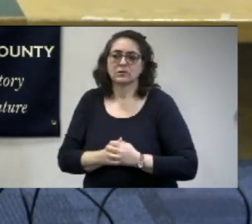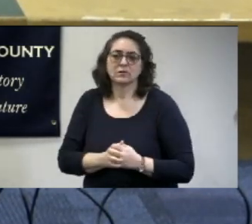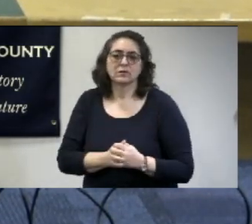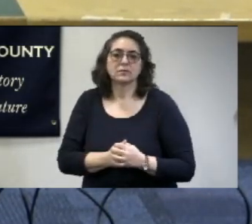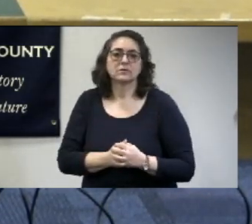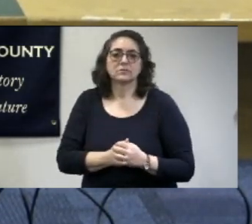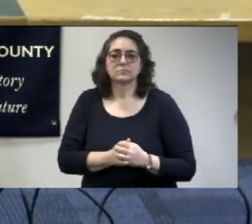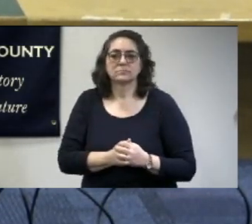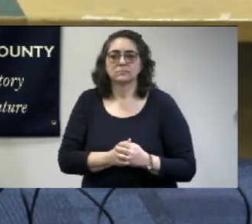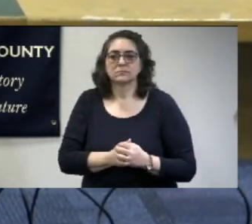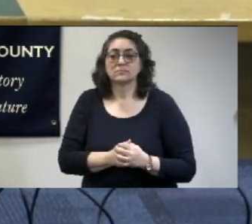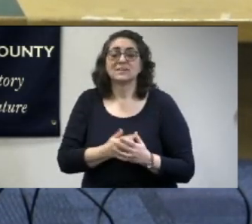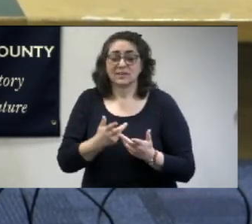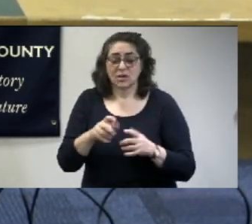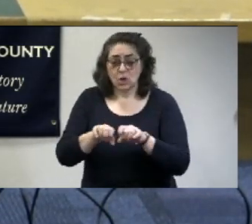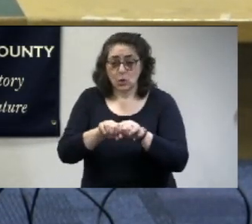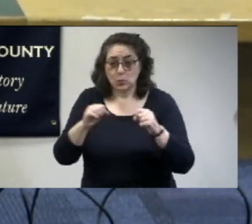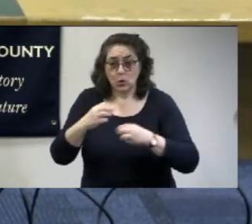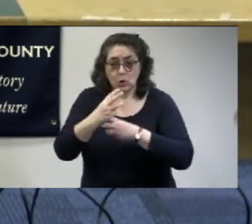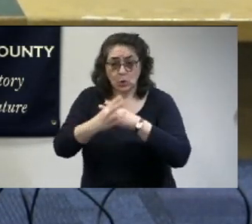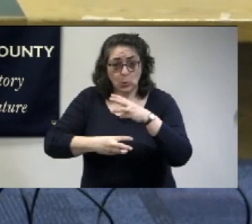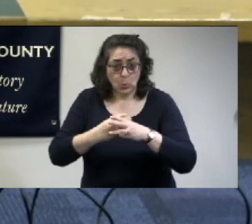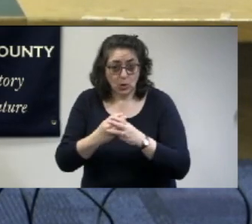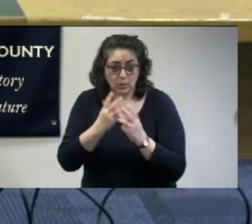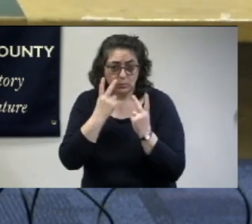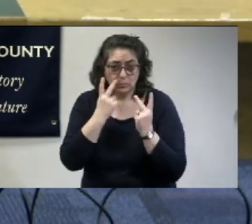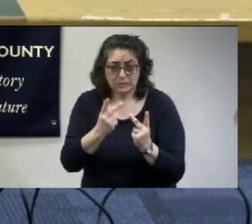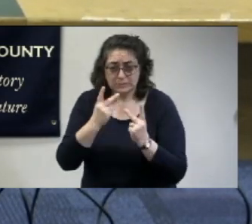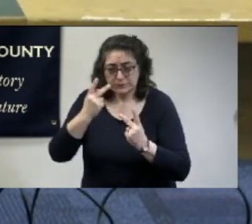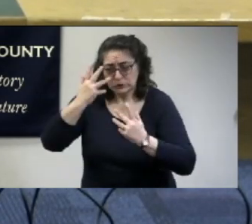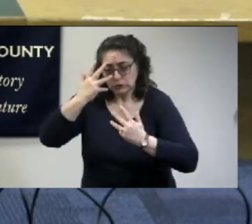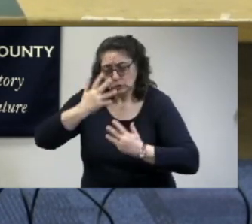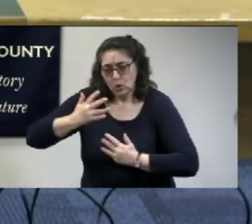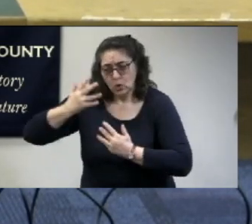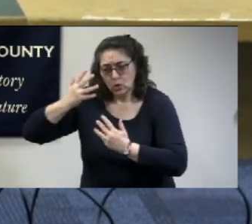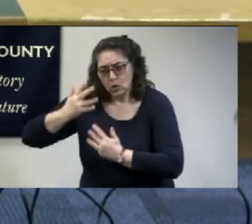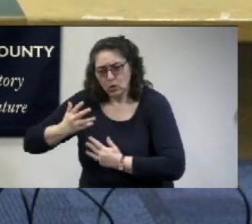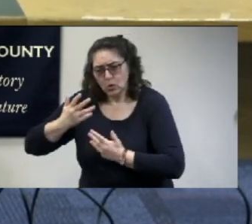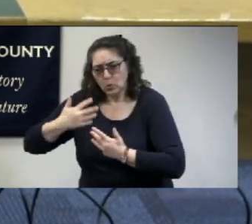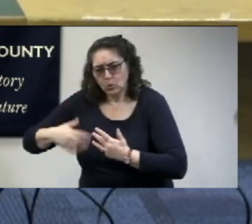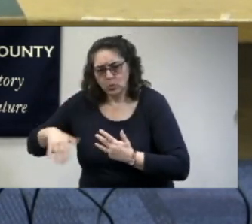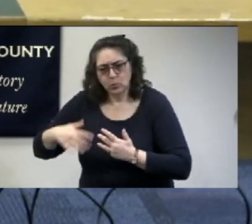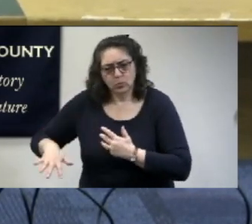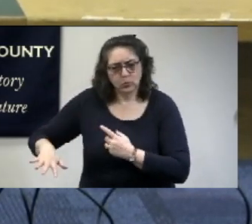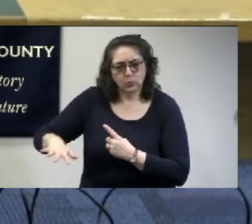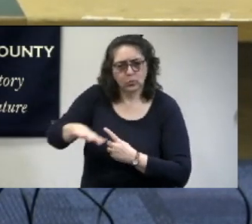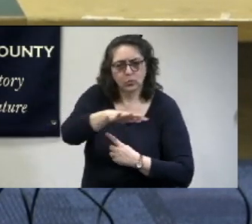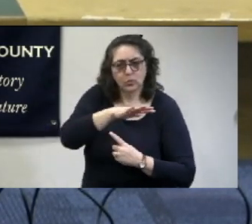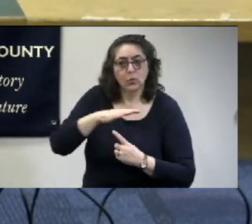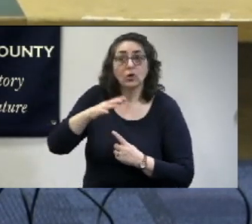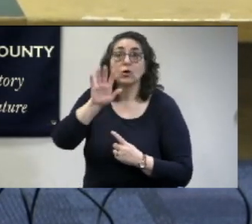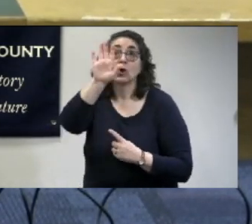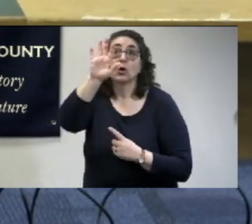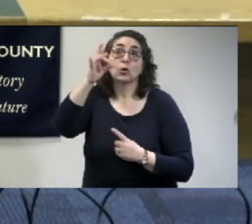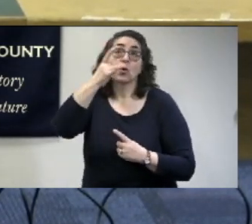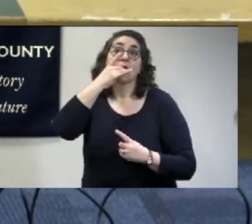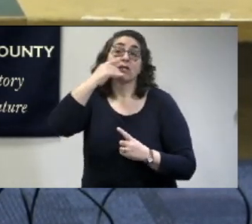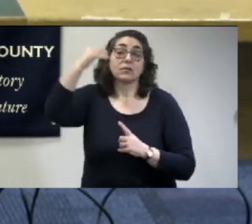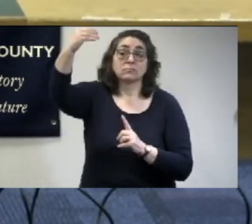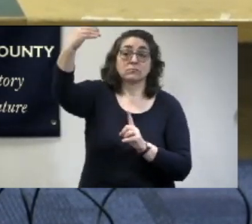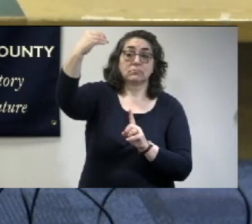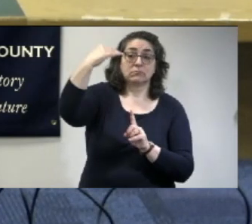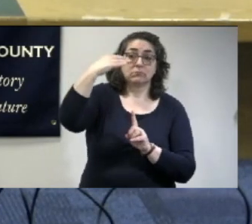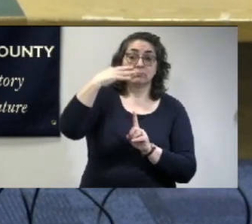in our broken world, we see so much darkness around us. Bring your light and